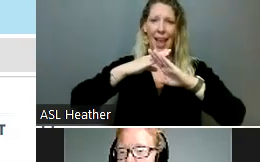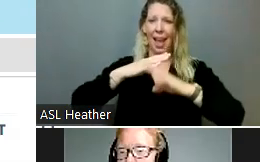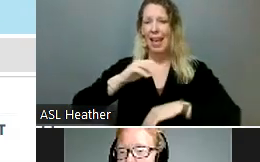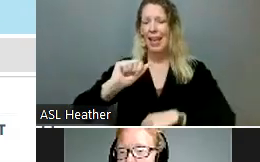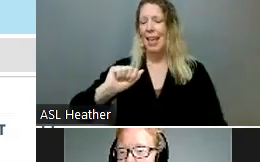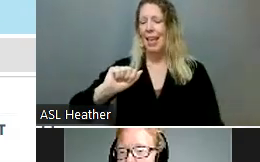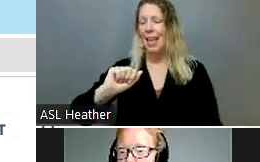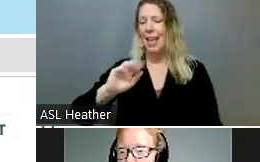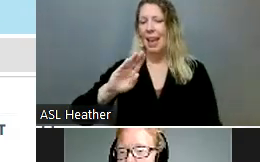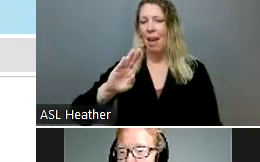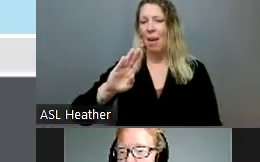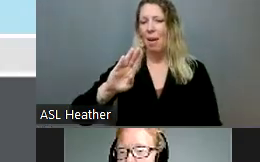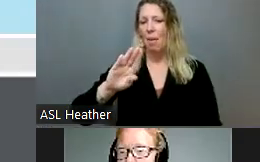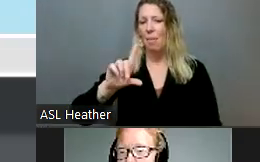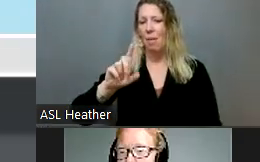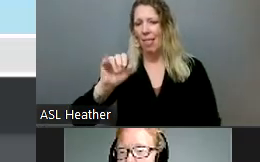terms.